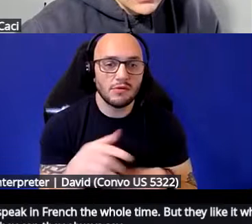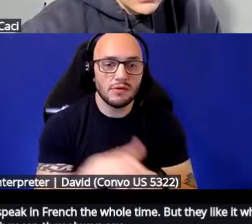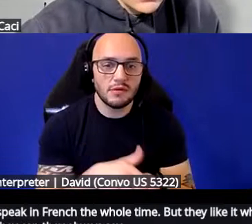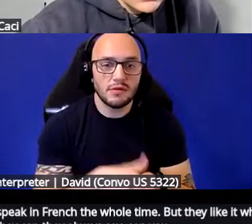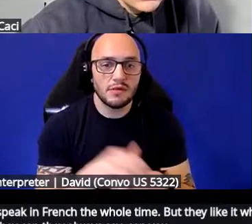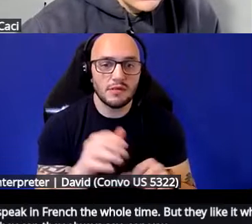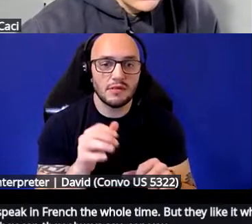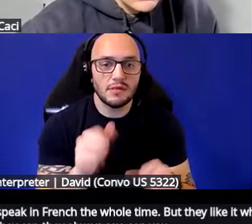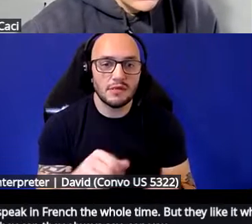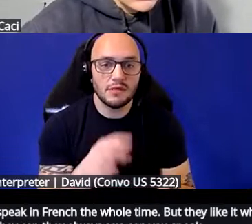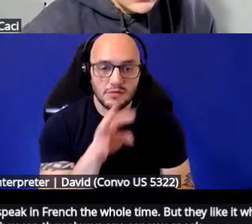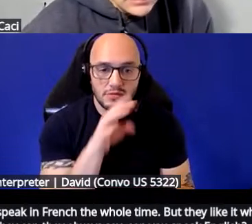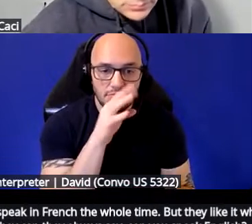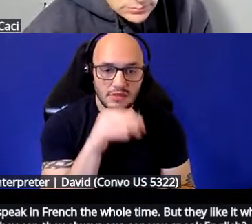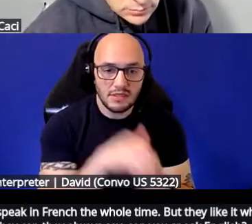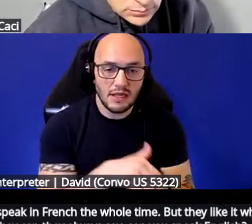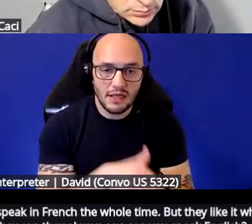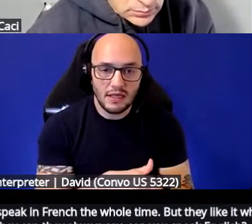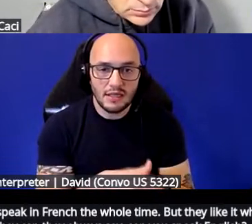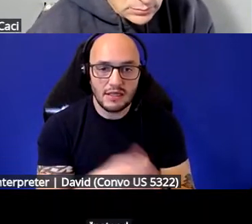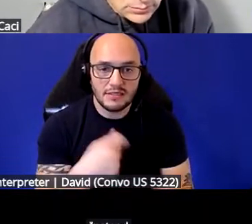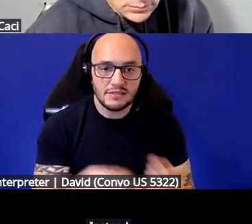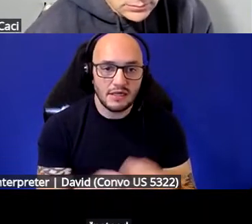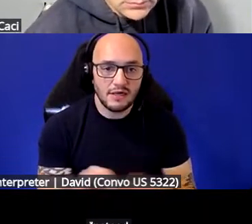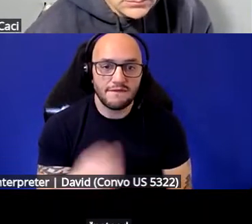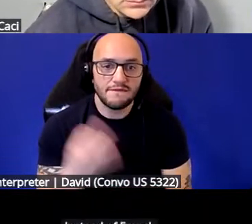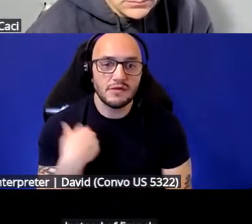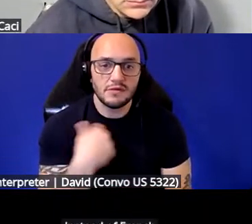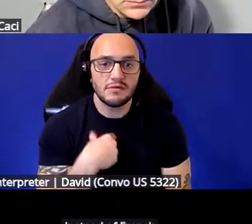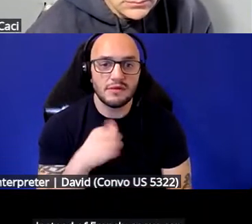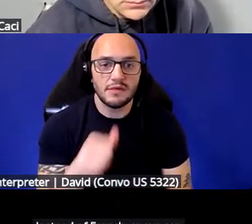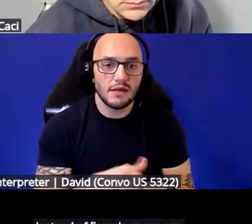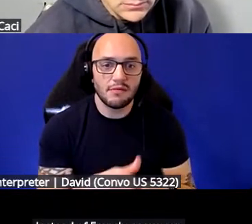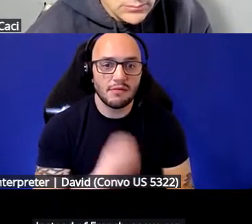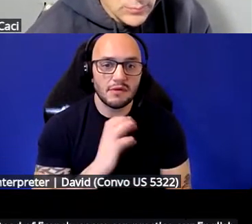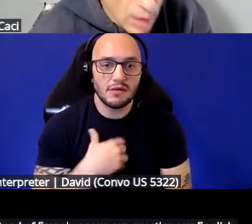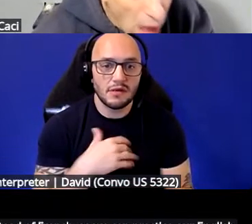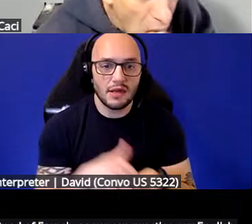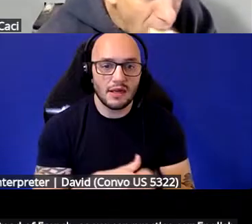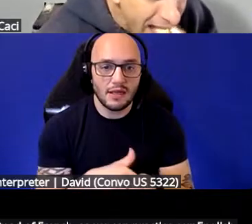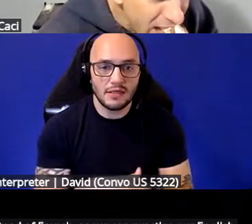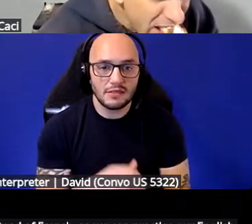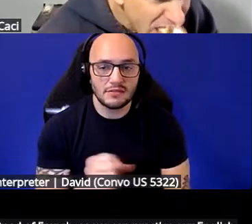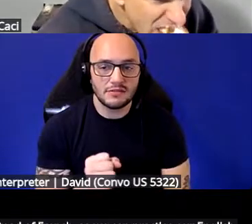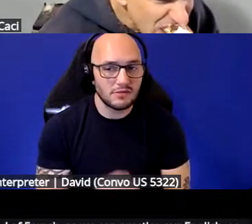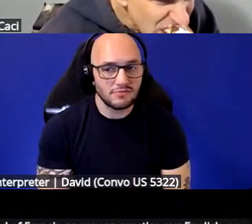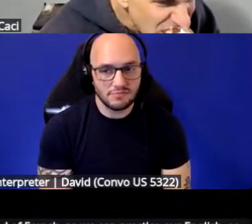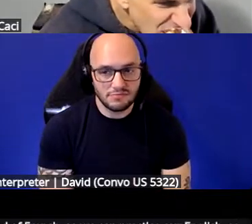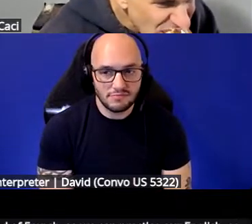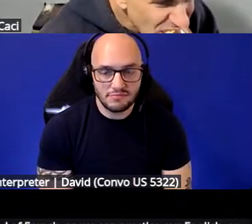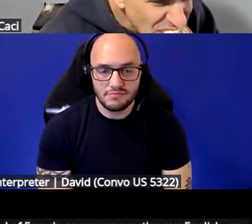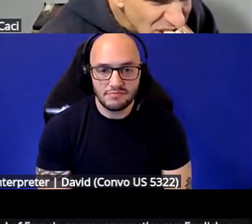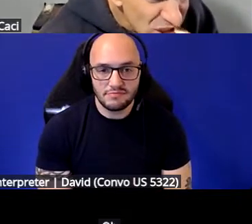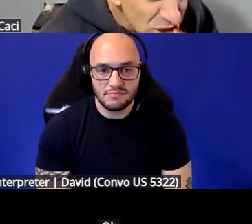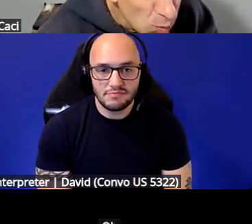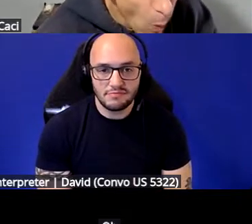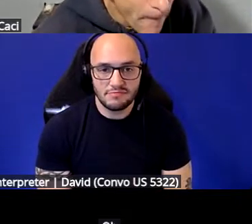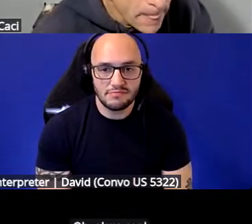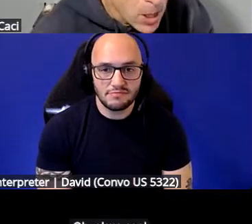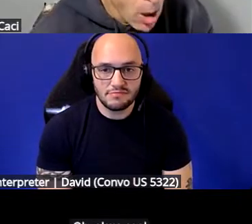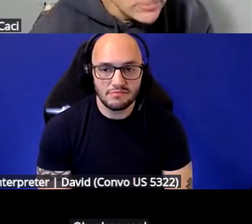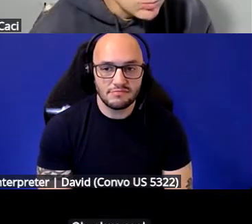speak English instead of French, so we can practice our English. So Oh, okay, cool.